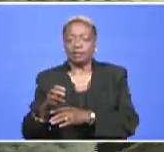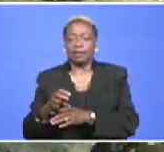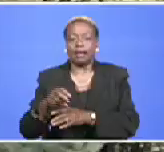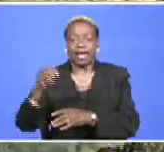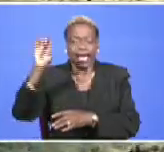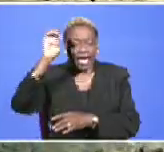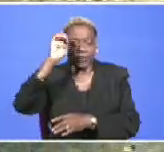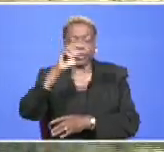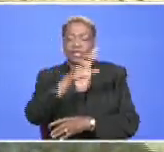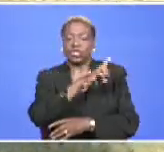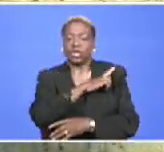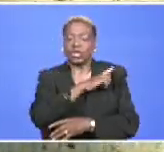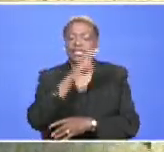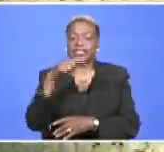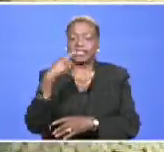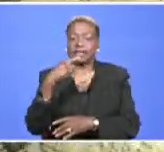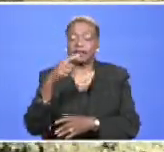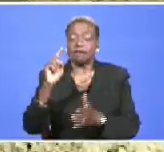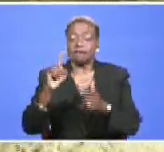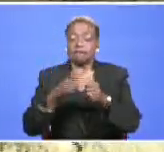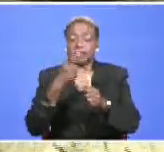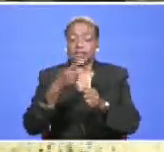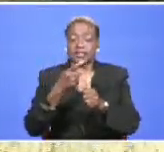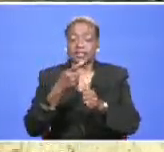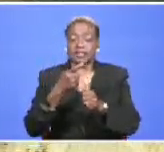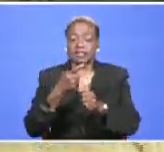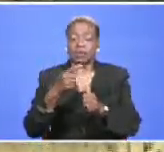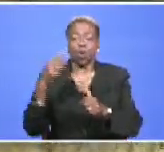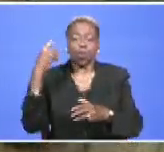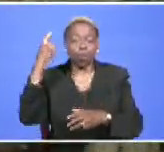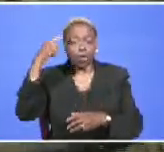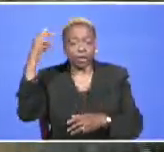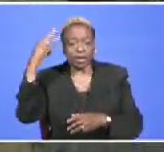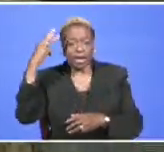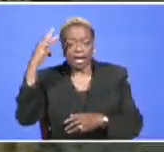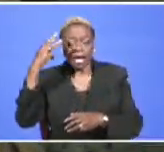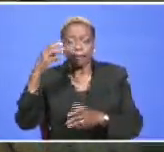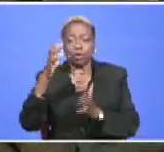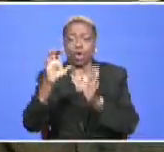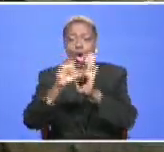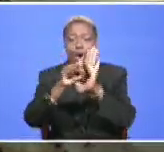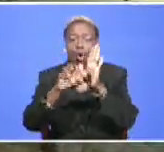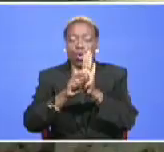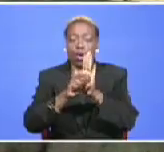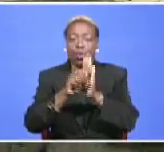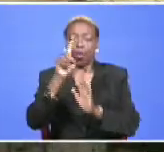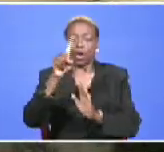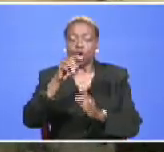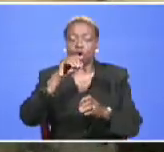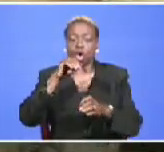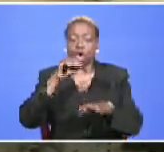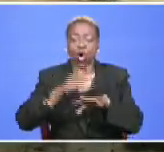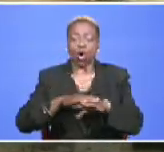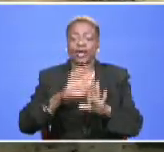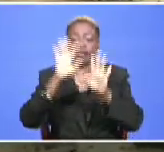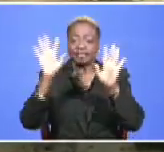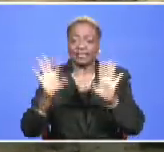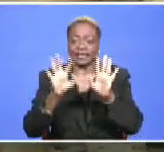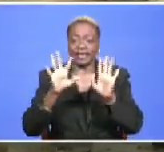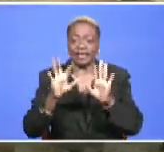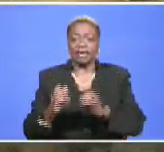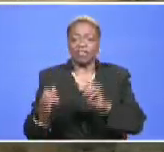were first alerted about the hole around 1 a.m. Sunday. At that time, we put together teams to come